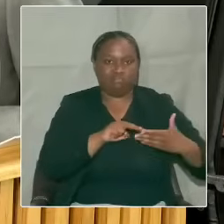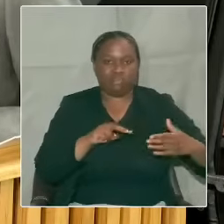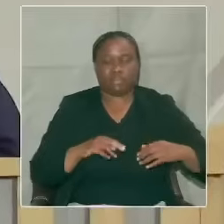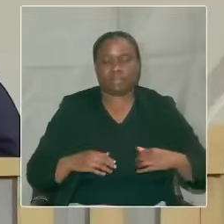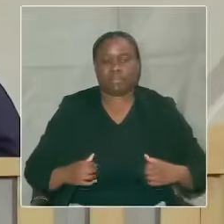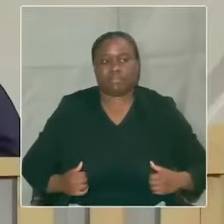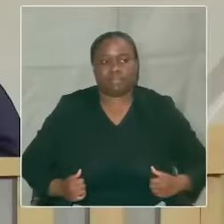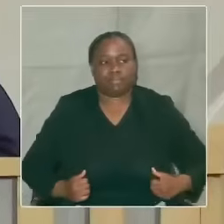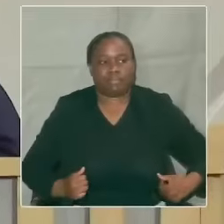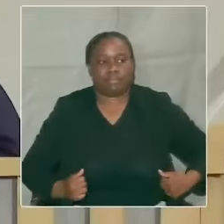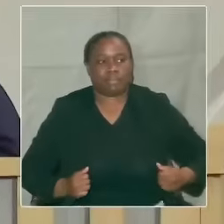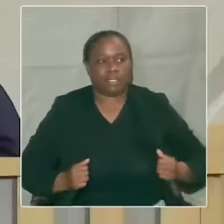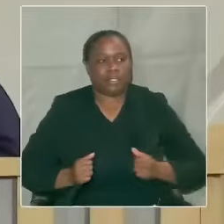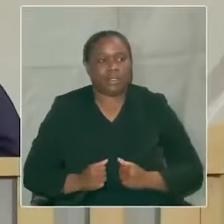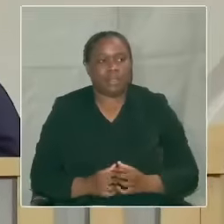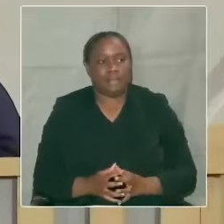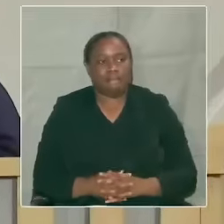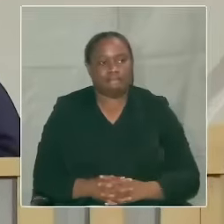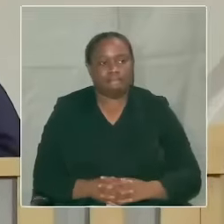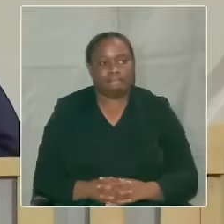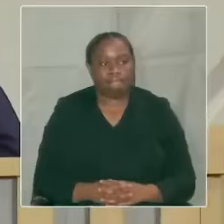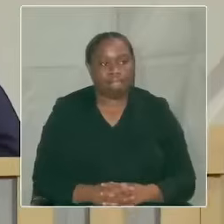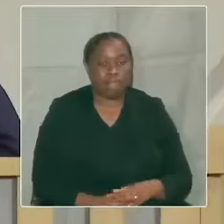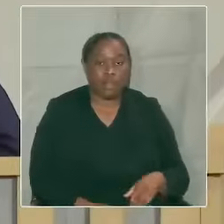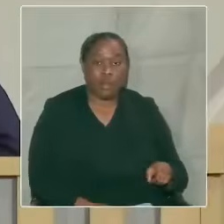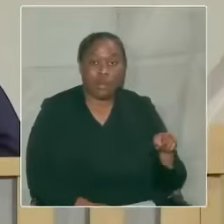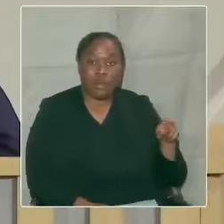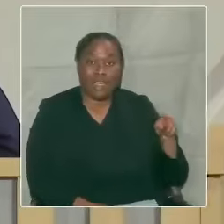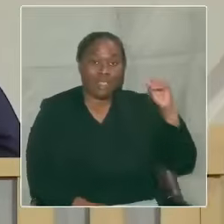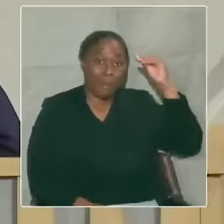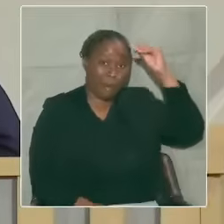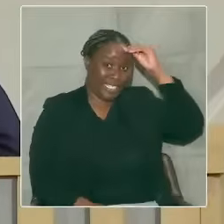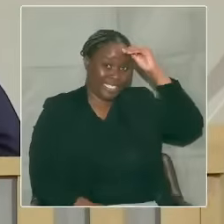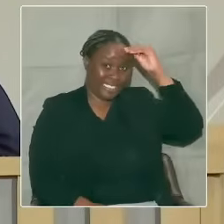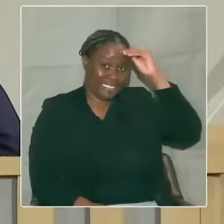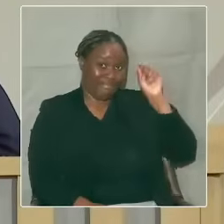The police in a closer look, the